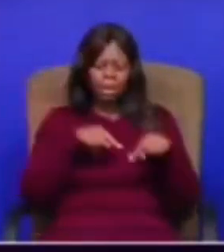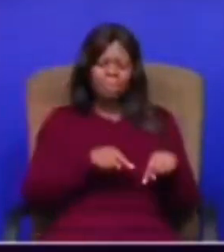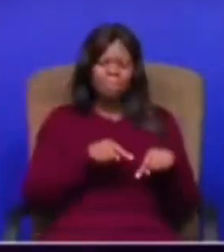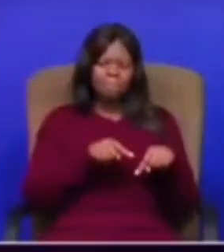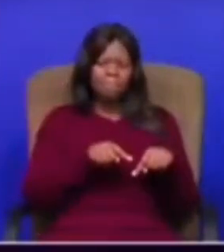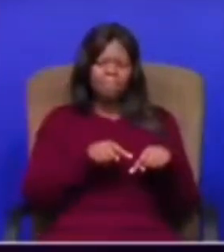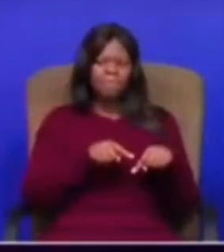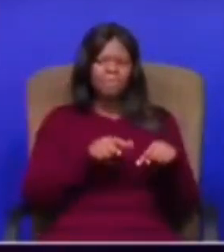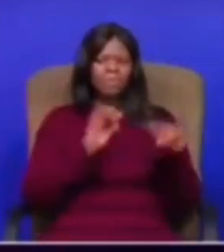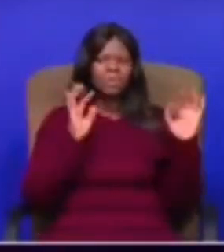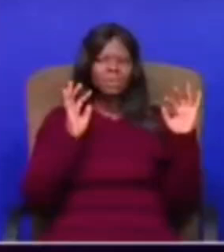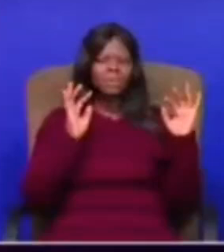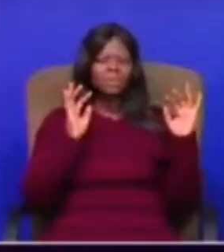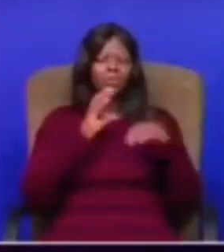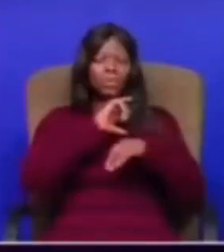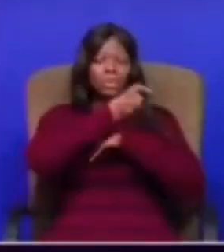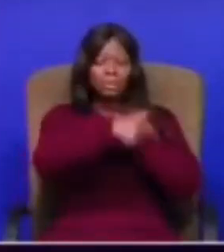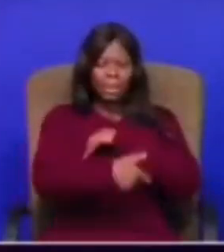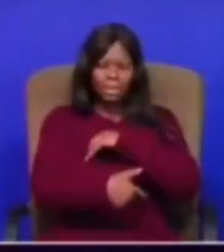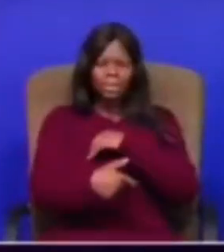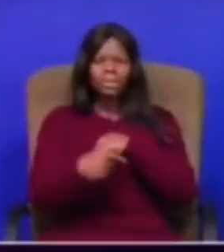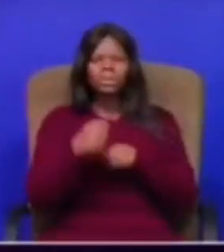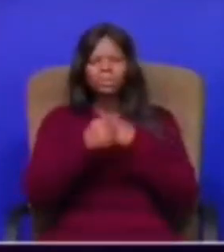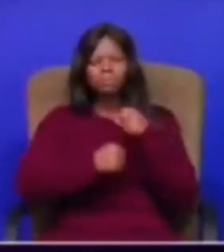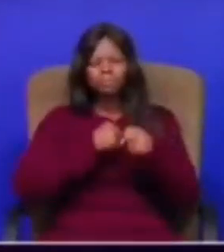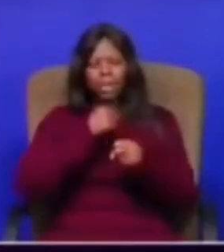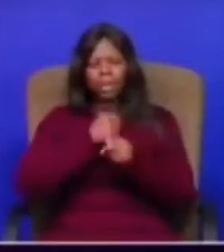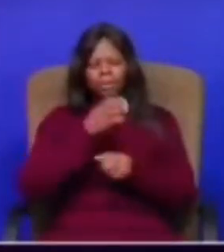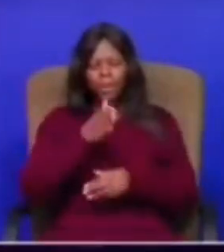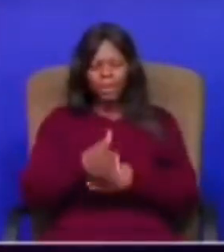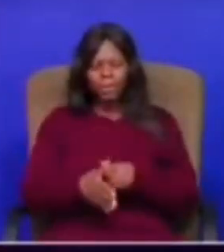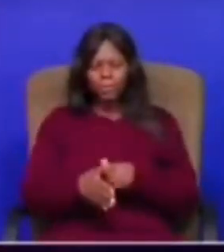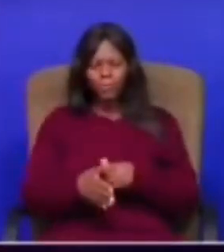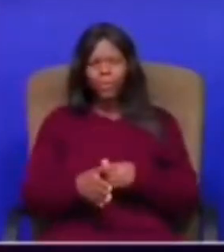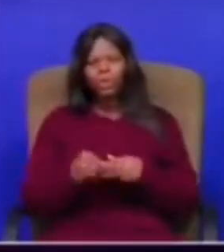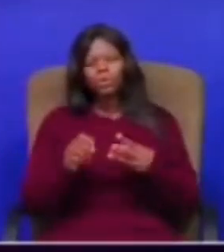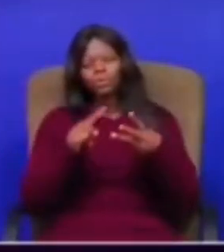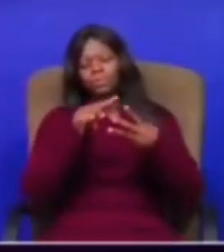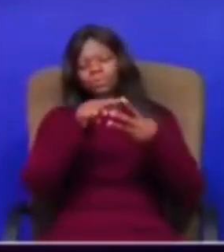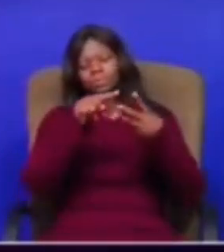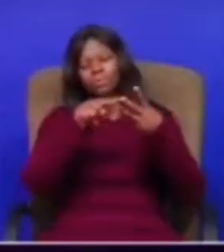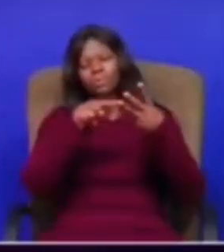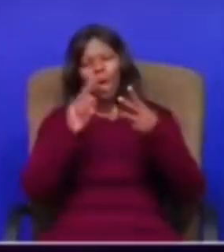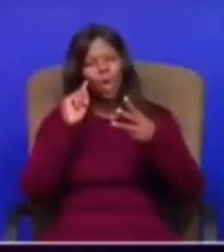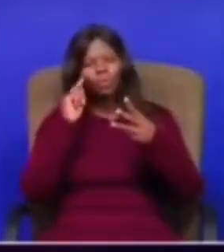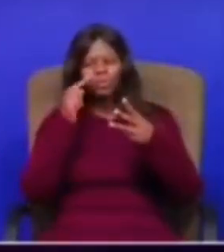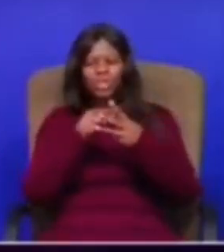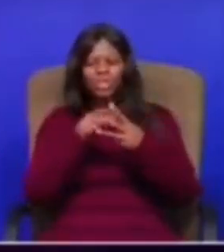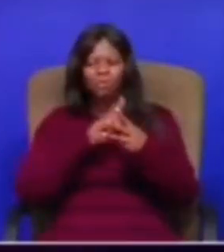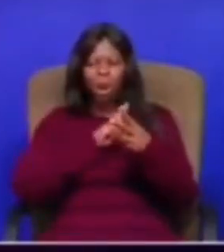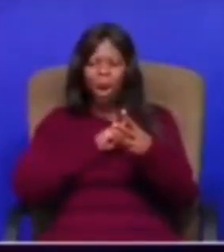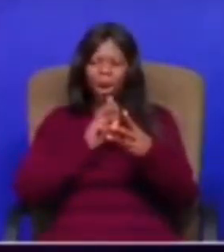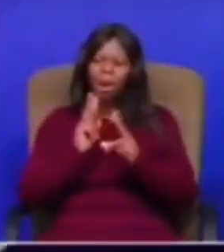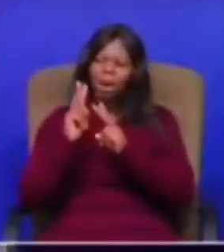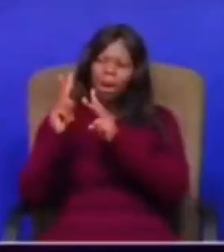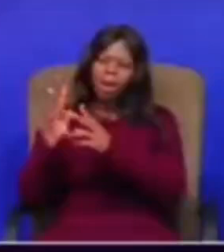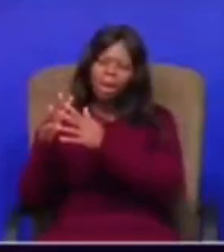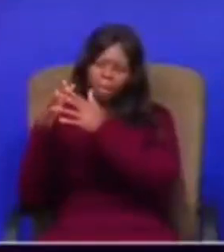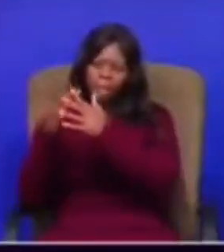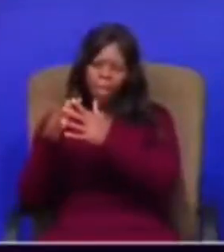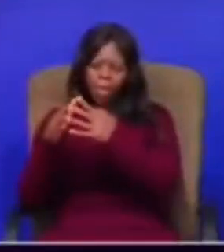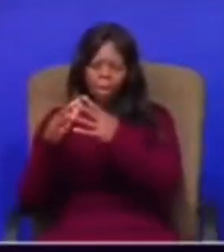of the year. So broadly, those were our objectives. And there could be a fourth one, which would